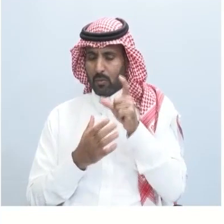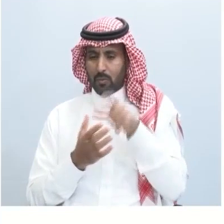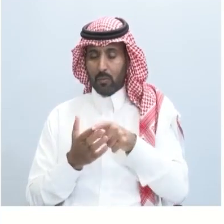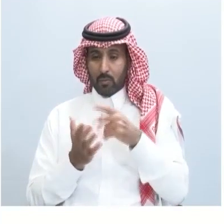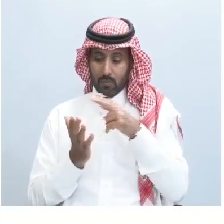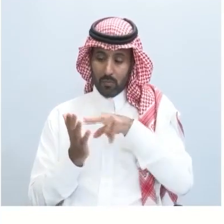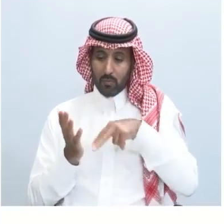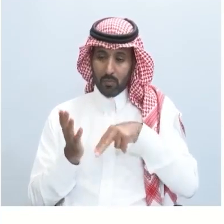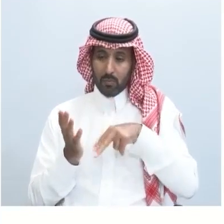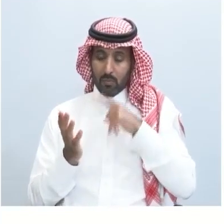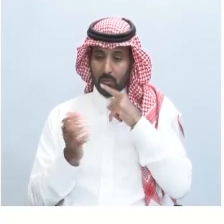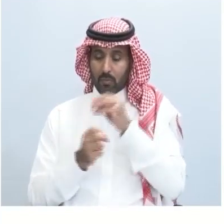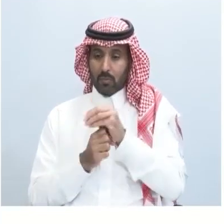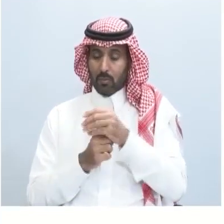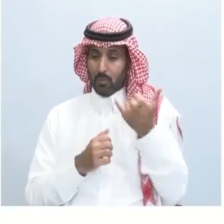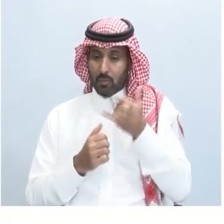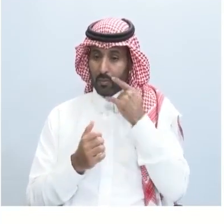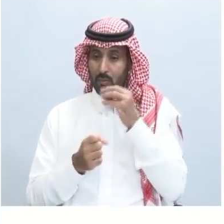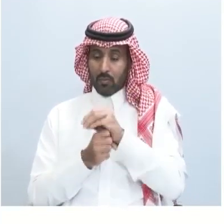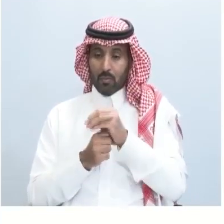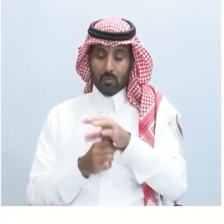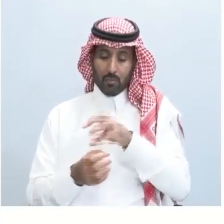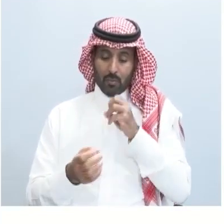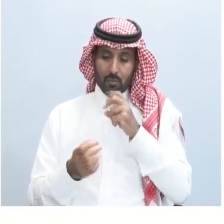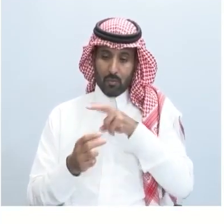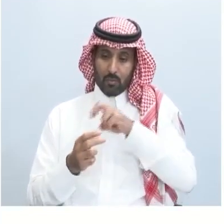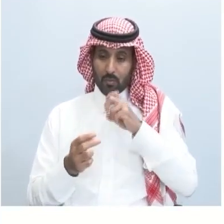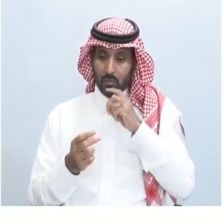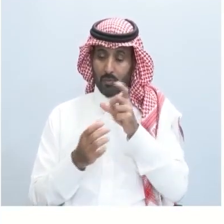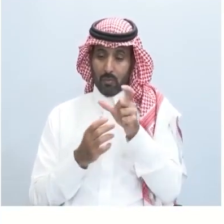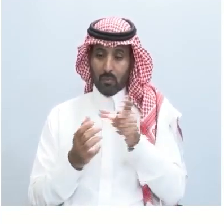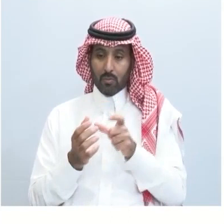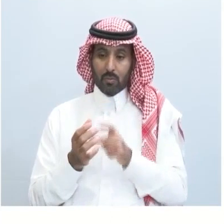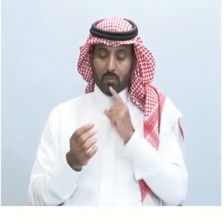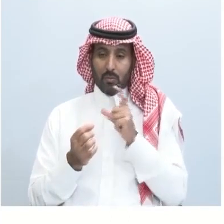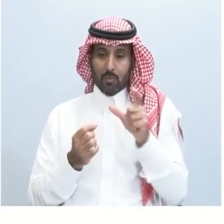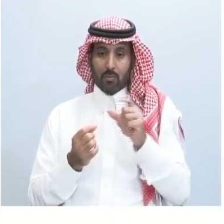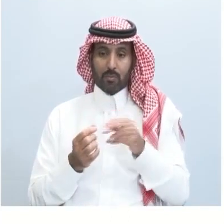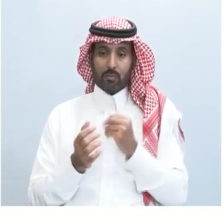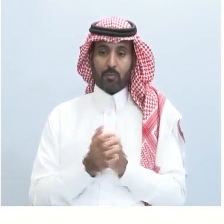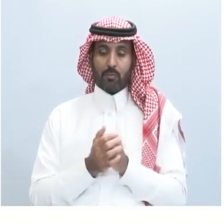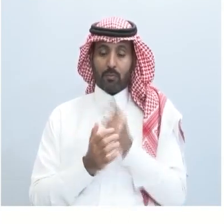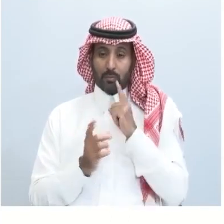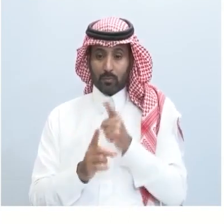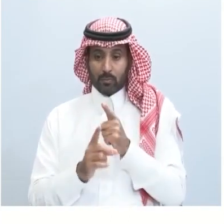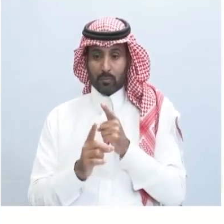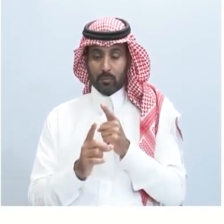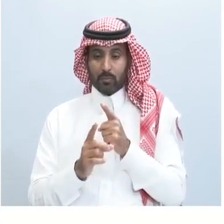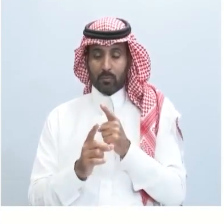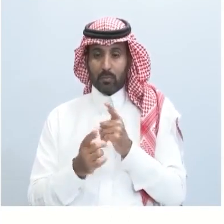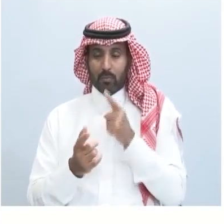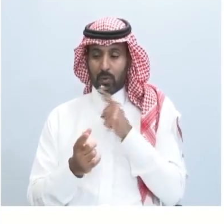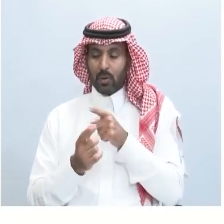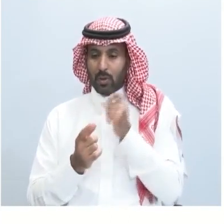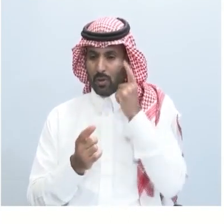text, infer the important information from a text, use the appropriate words or phrases as headings, demonstrate